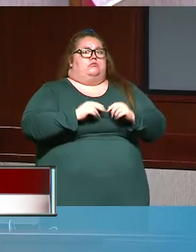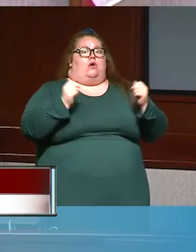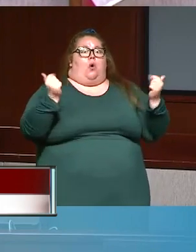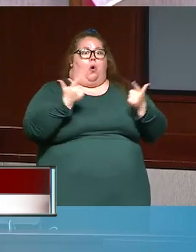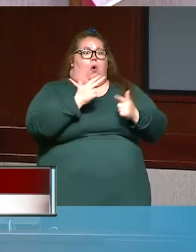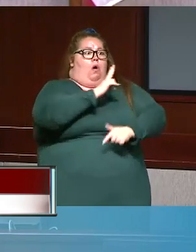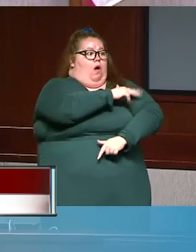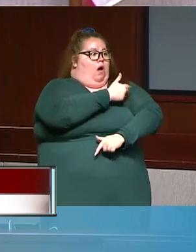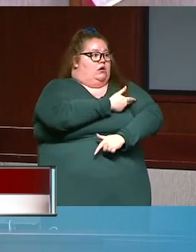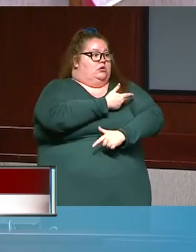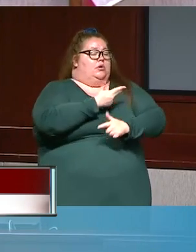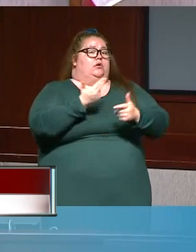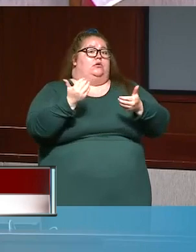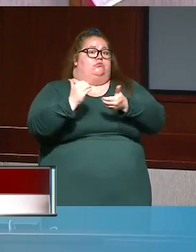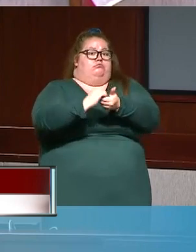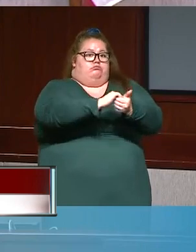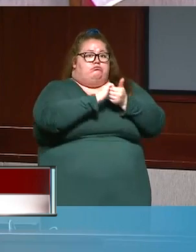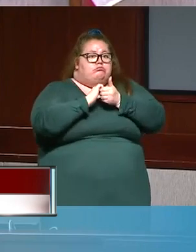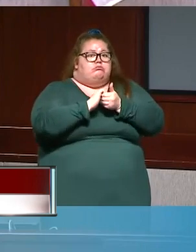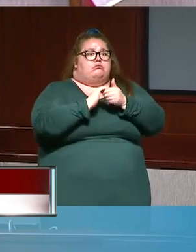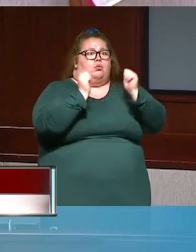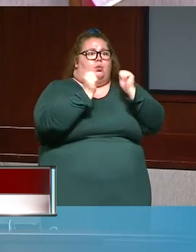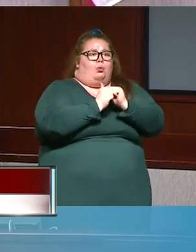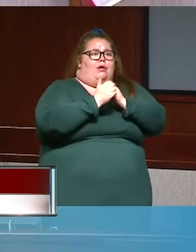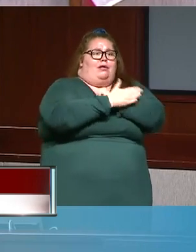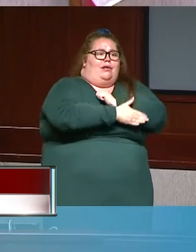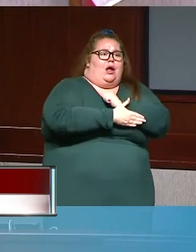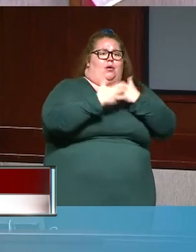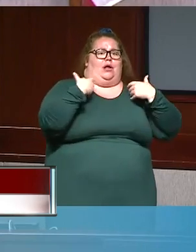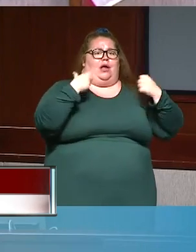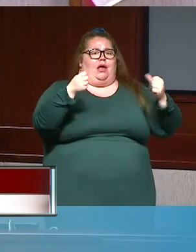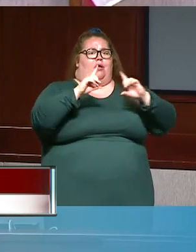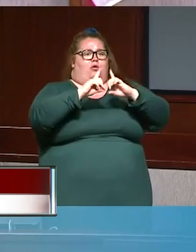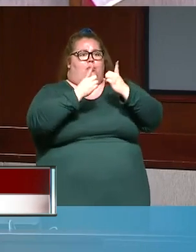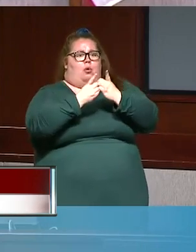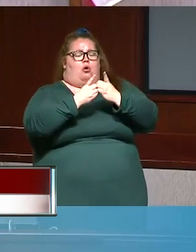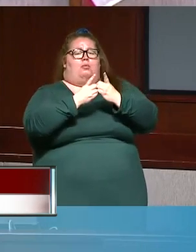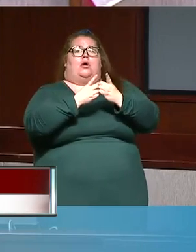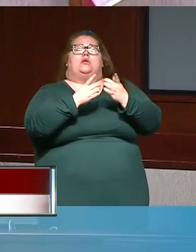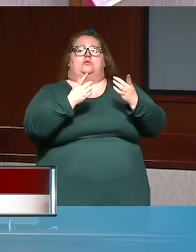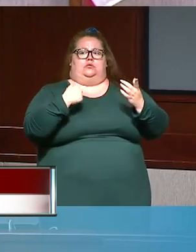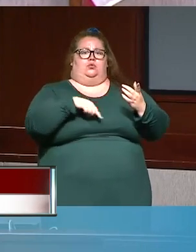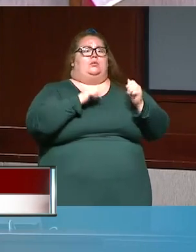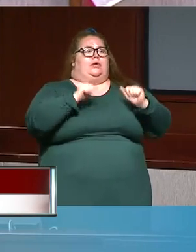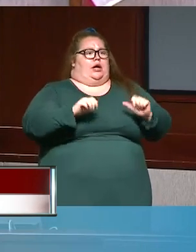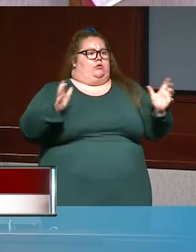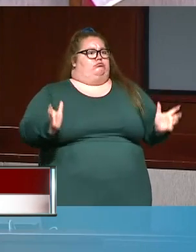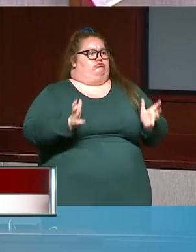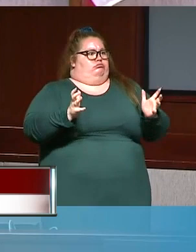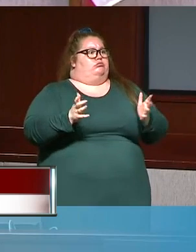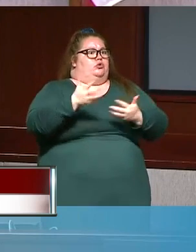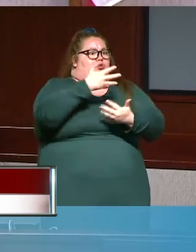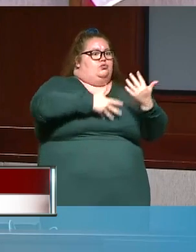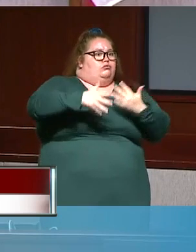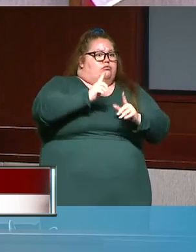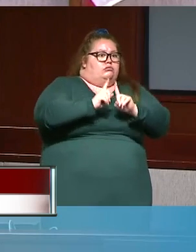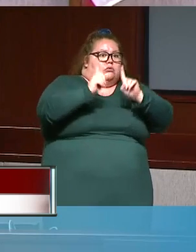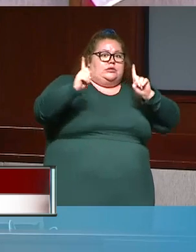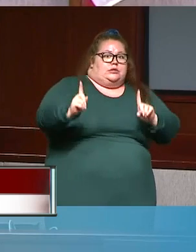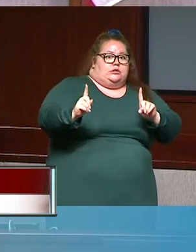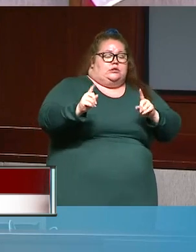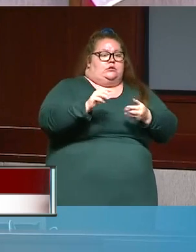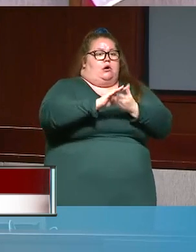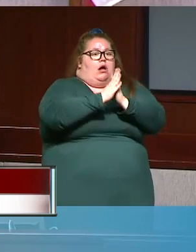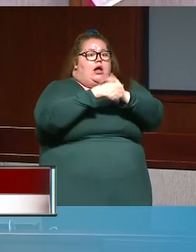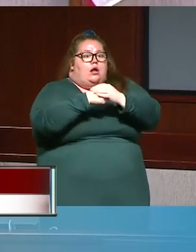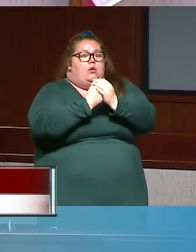healthcare workers with county and with the health department, with everyone, to encourage social distancing, to encourage hand washing, to